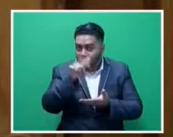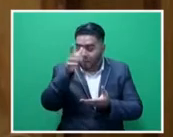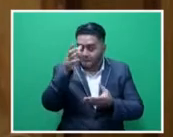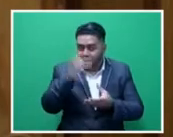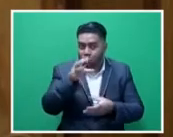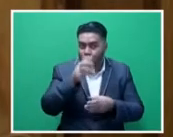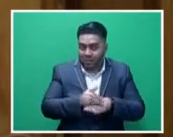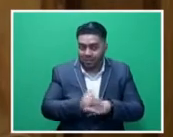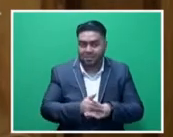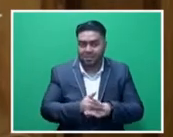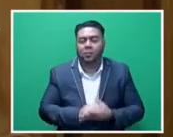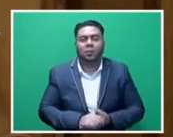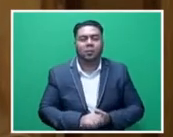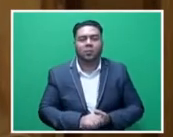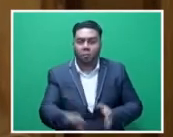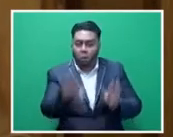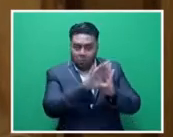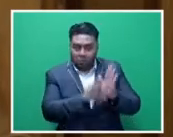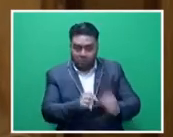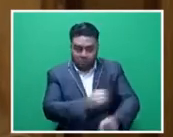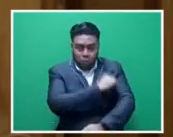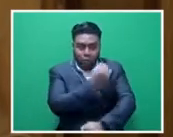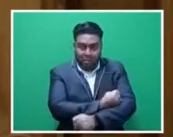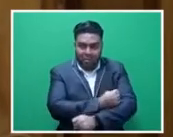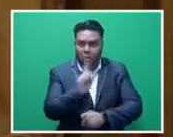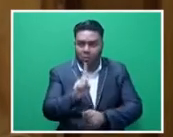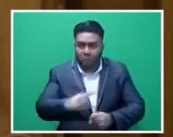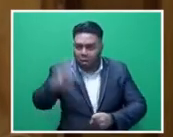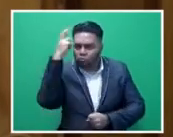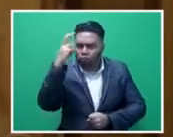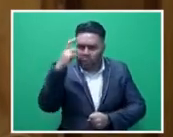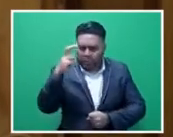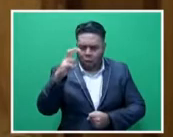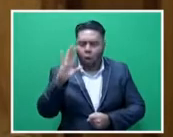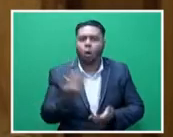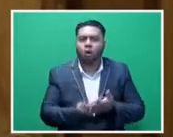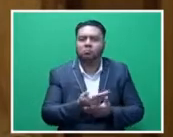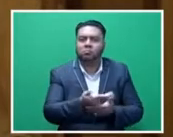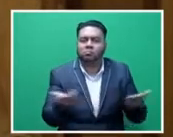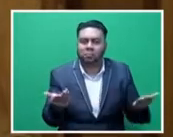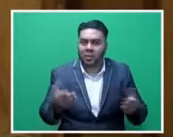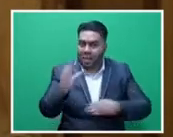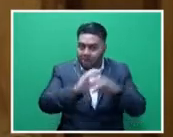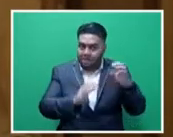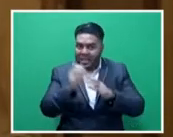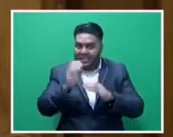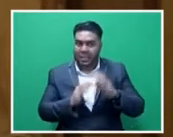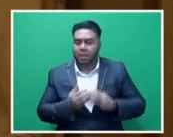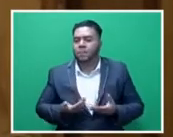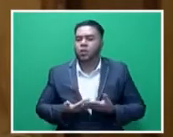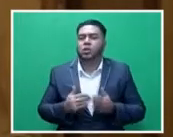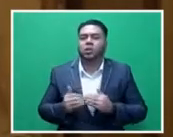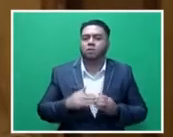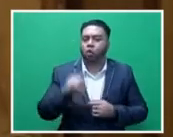reflect the need for institutional strengthening, which includes 1, training on the Act, capacity building for